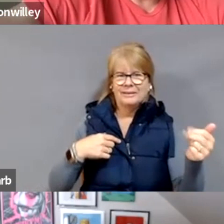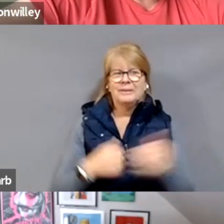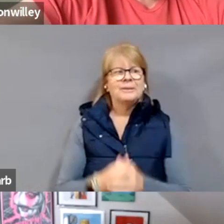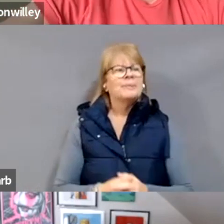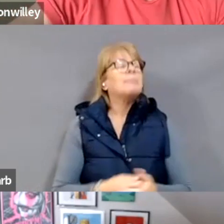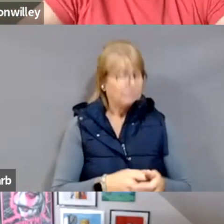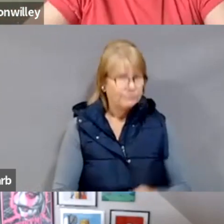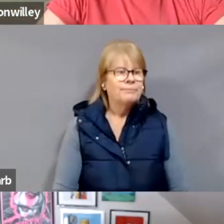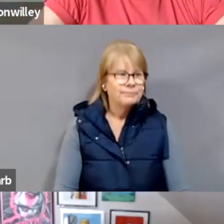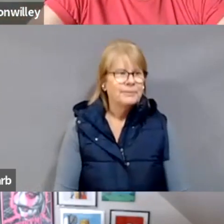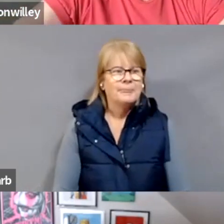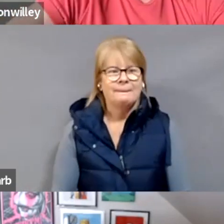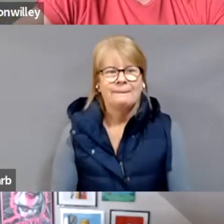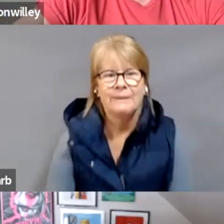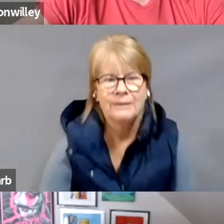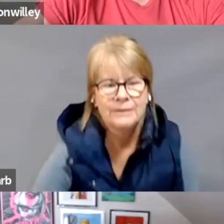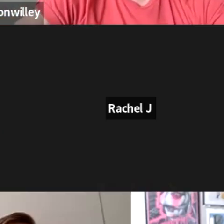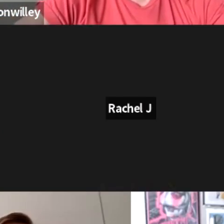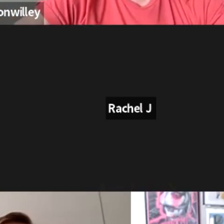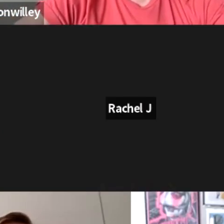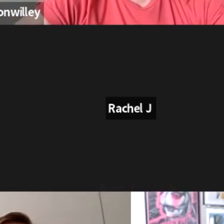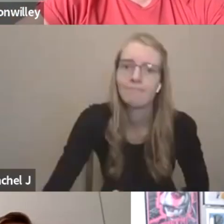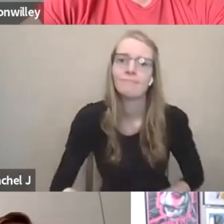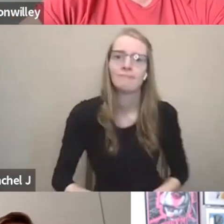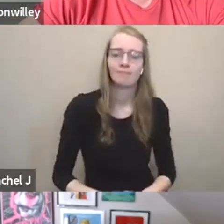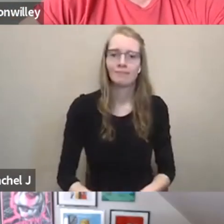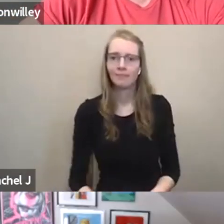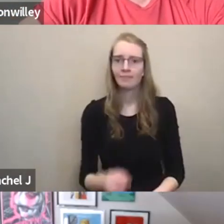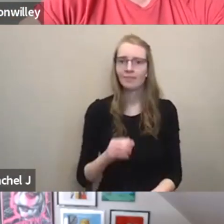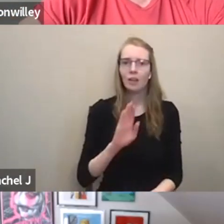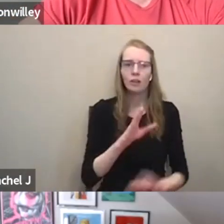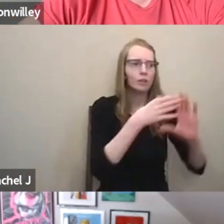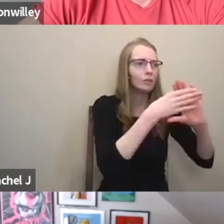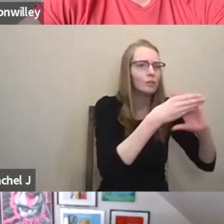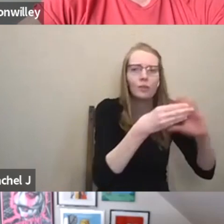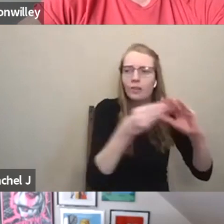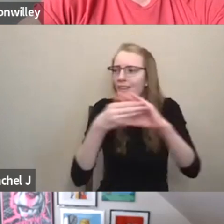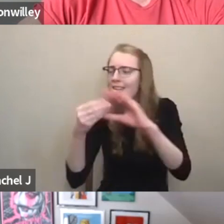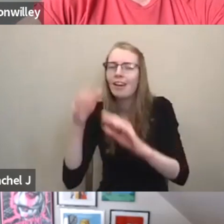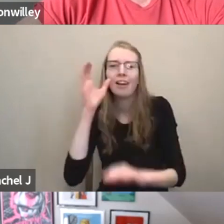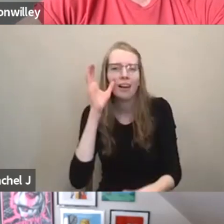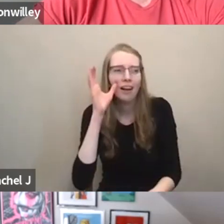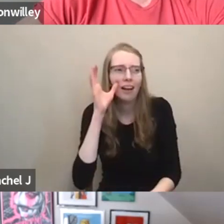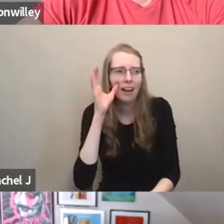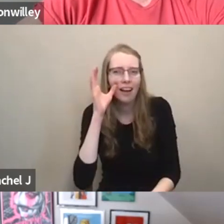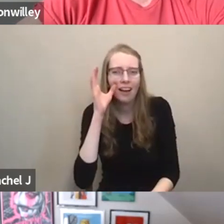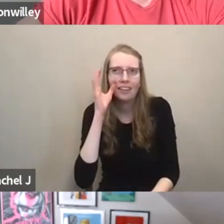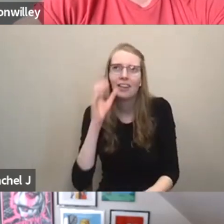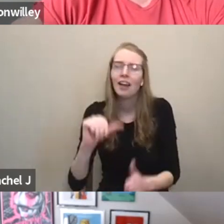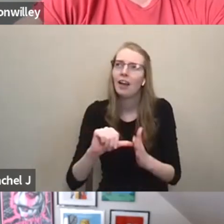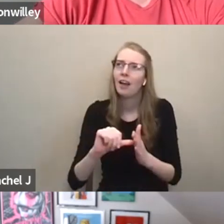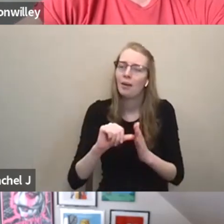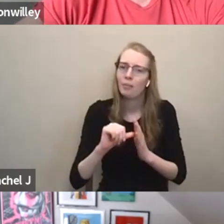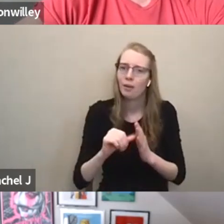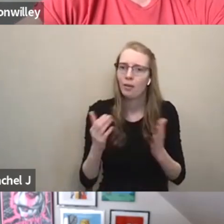what I'm hearing from all of us really, Jennifer and Leon, is like the breaking in is actually